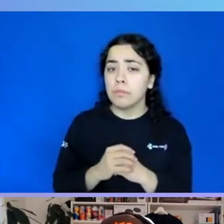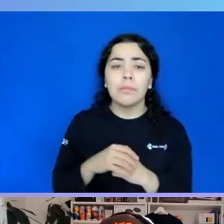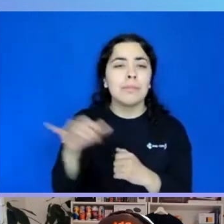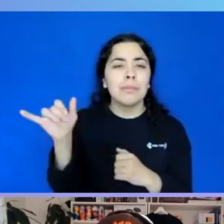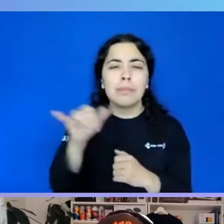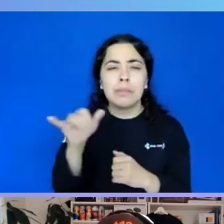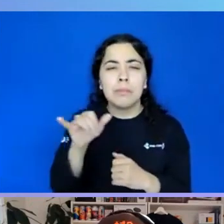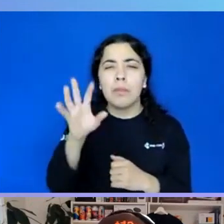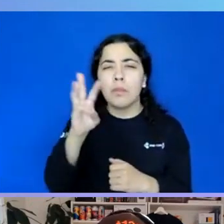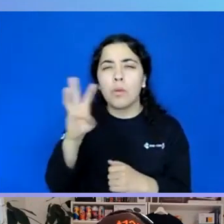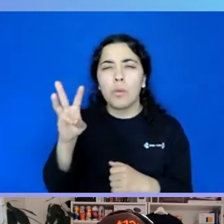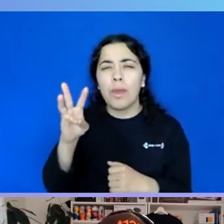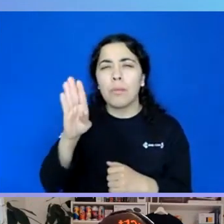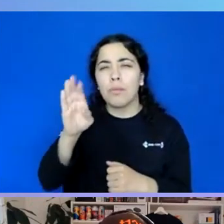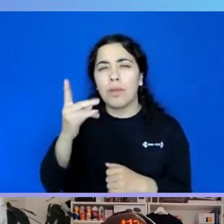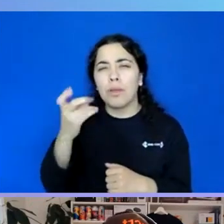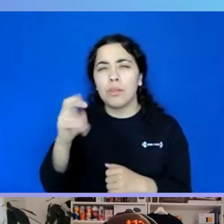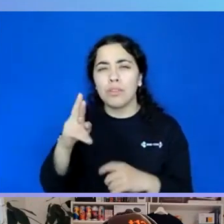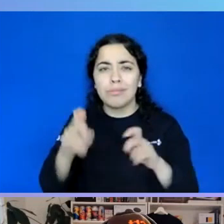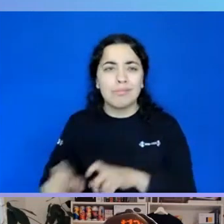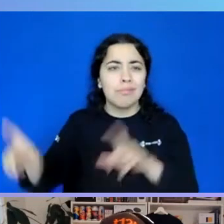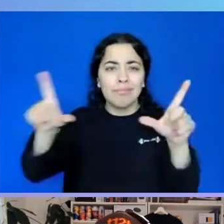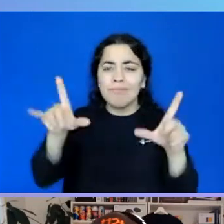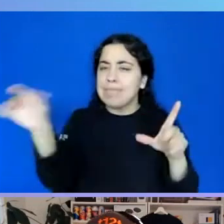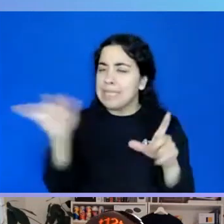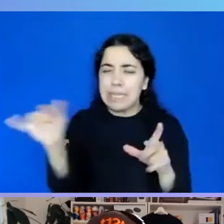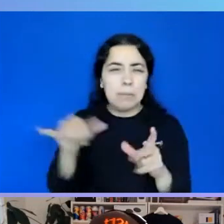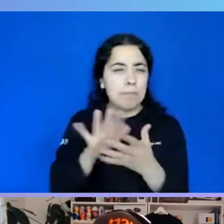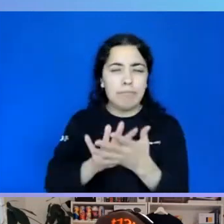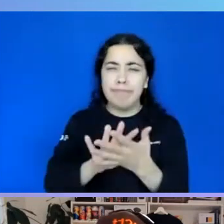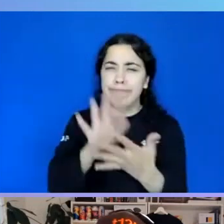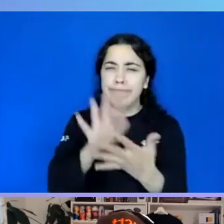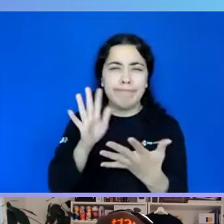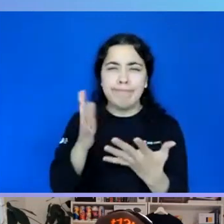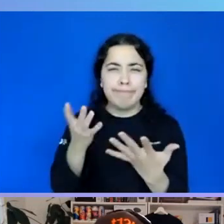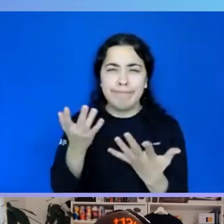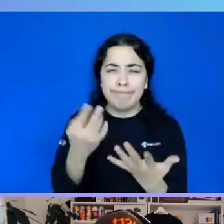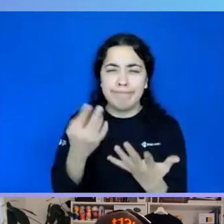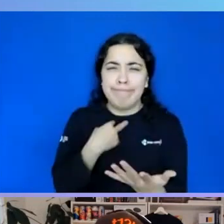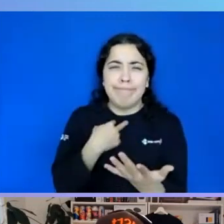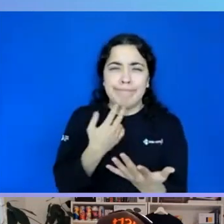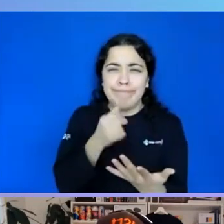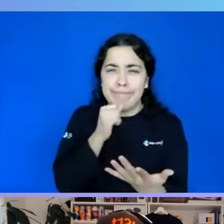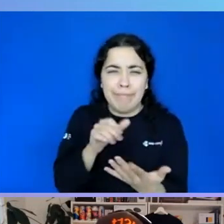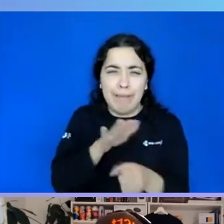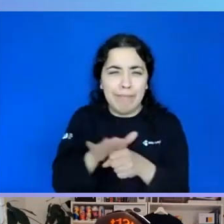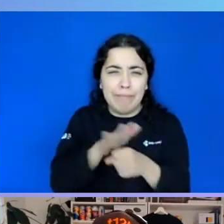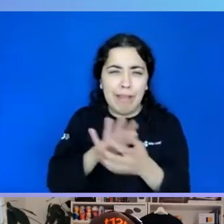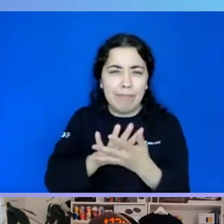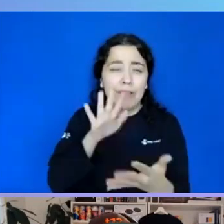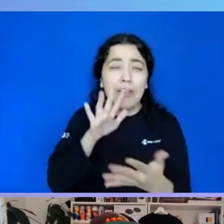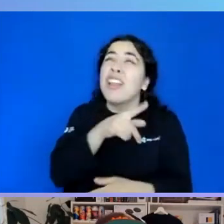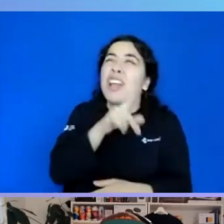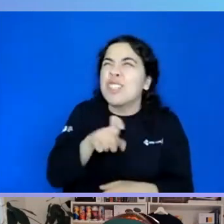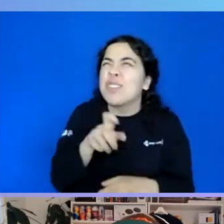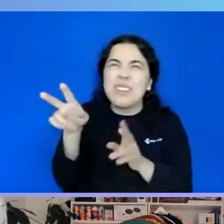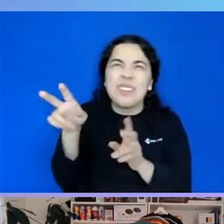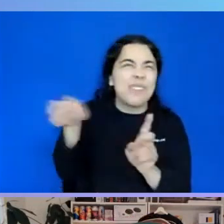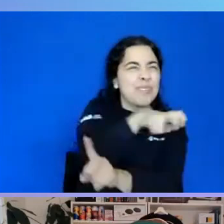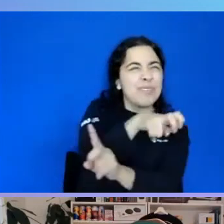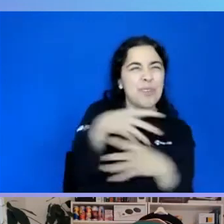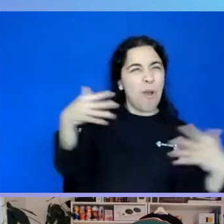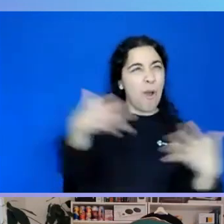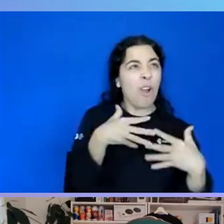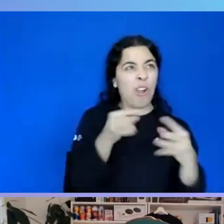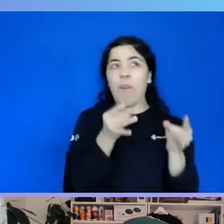version. So that's, yeah, horrible. Maybe it should have been the horror section. I don't know, it was really horrible.